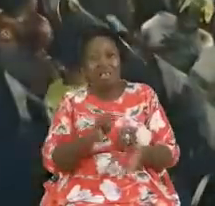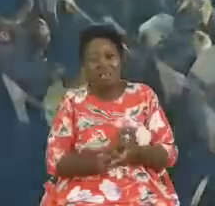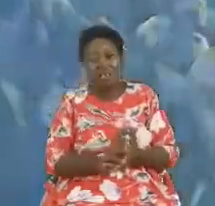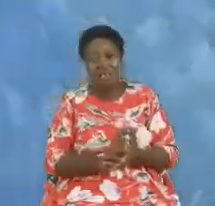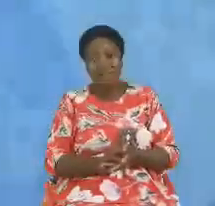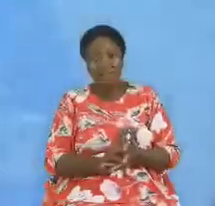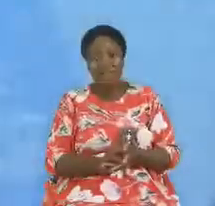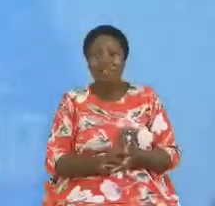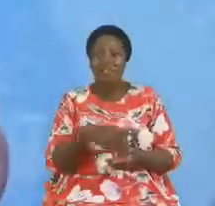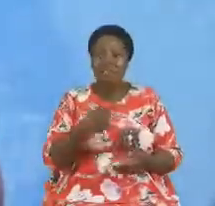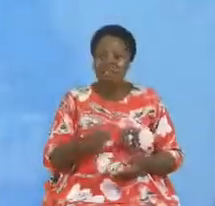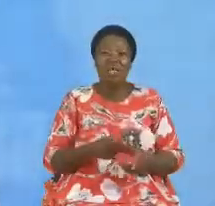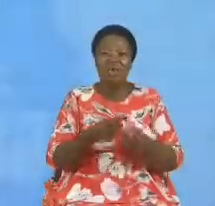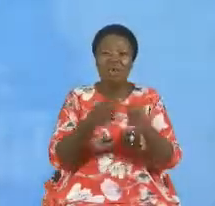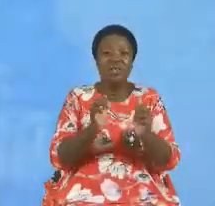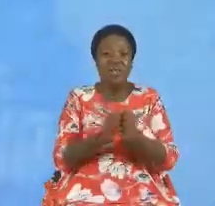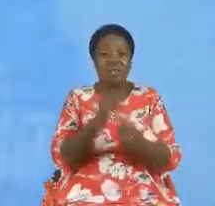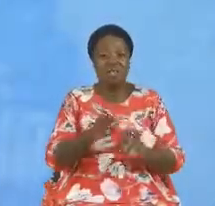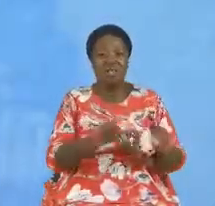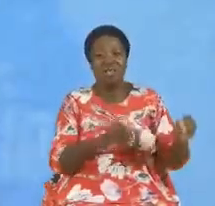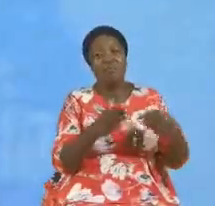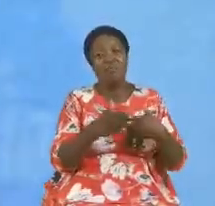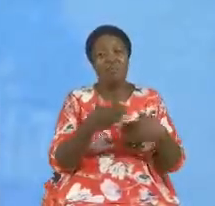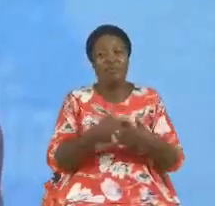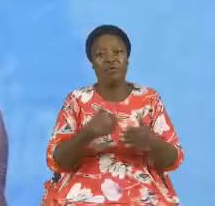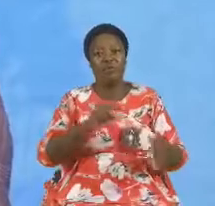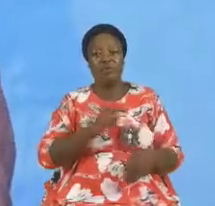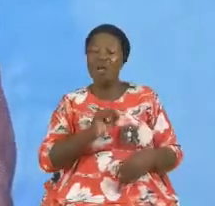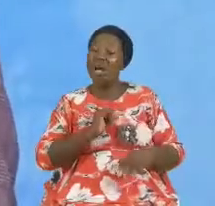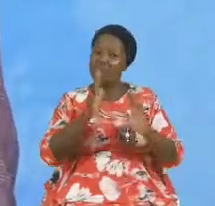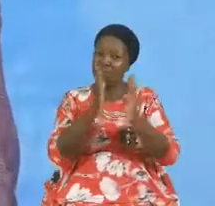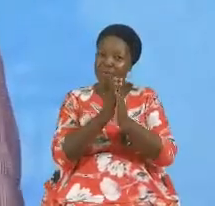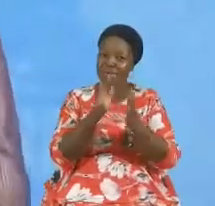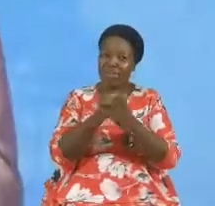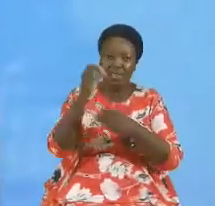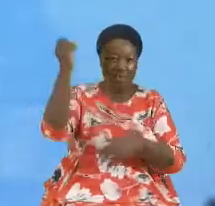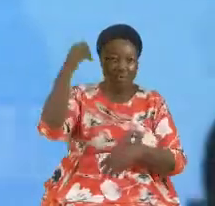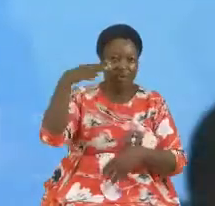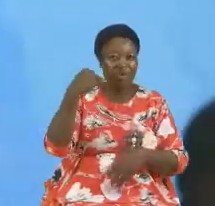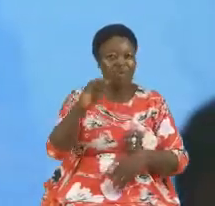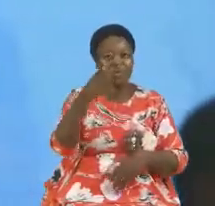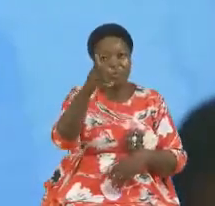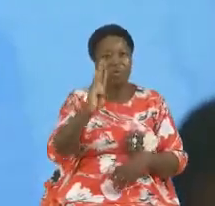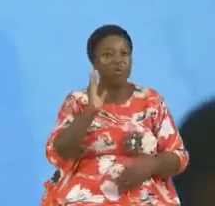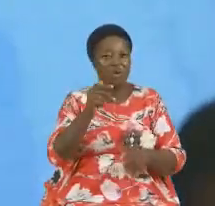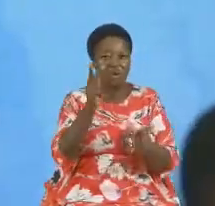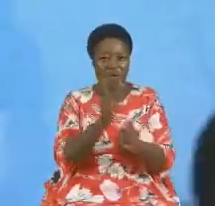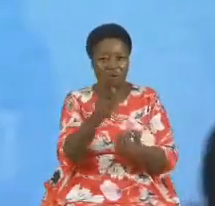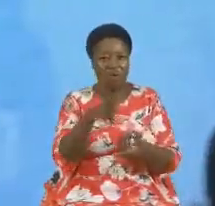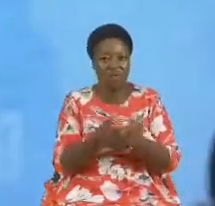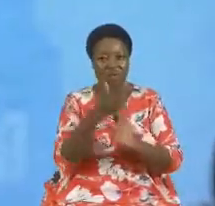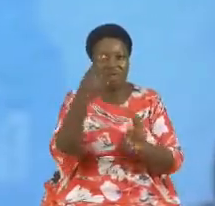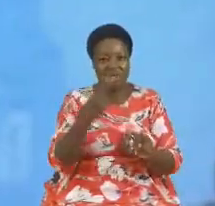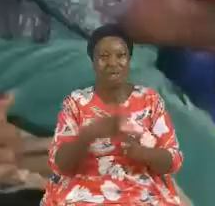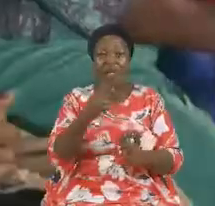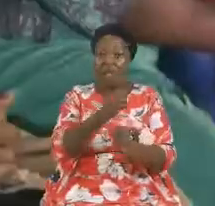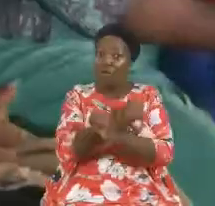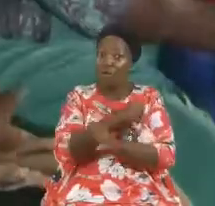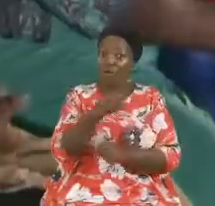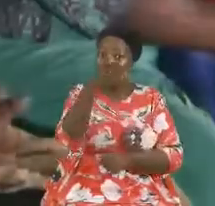with patience the race that is set before us. I pray the grace of God will keep